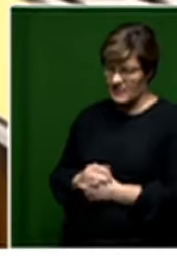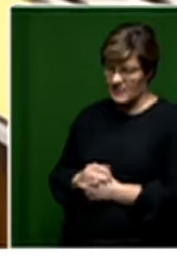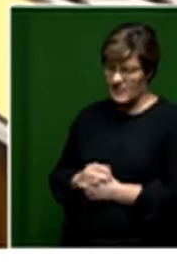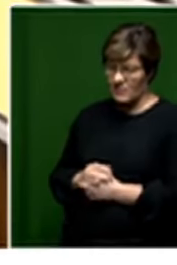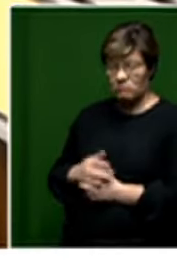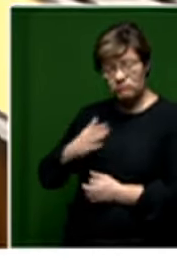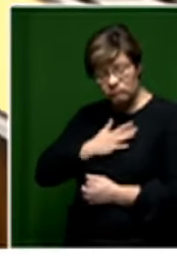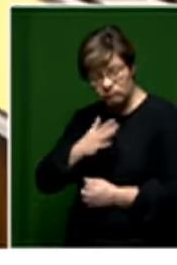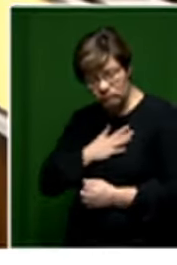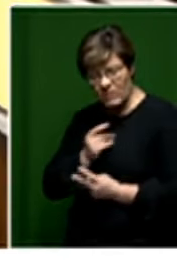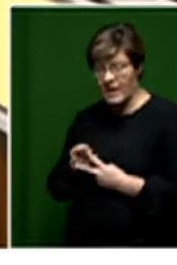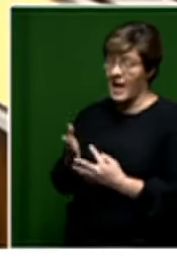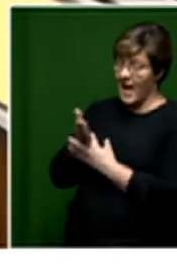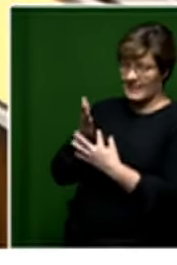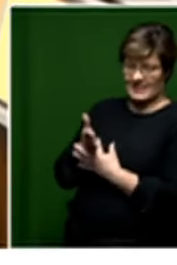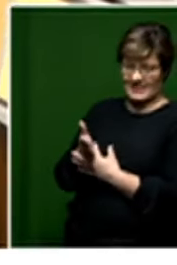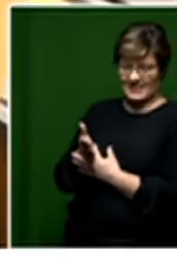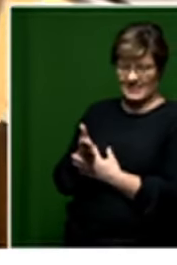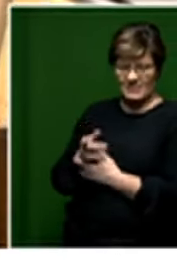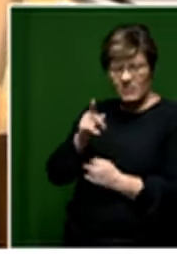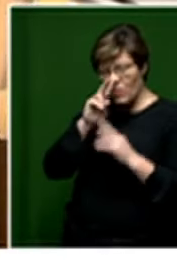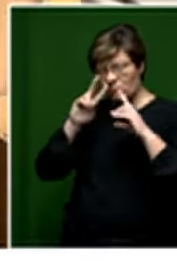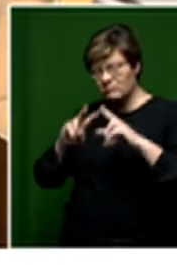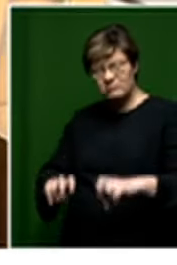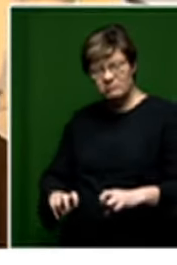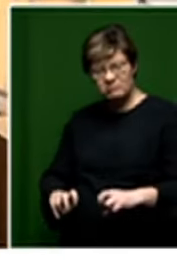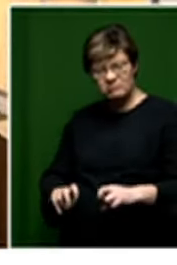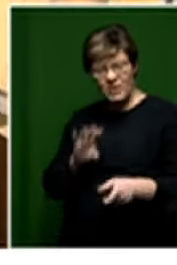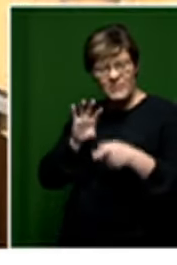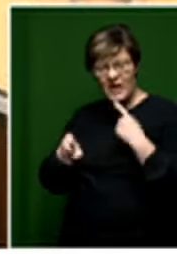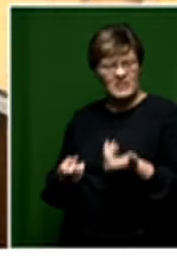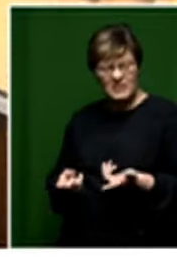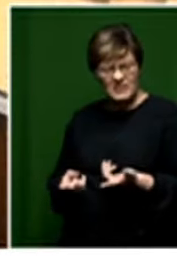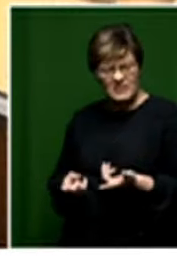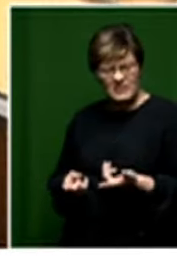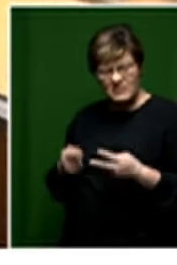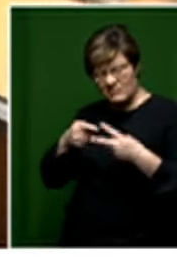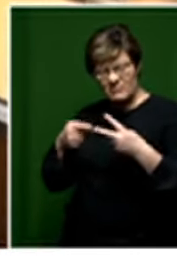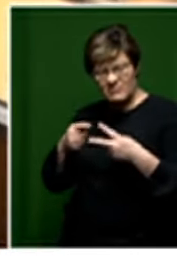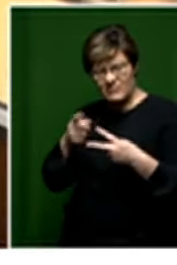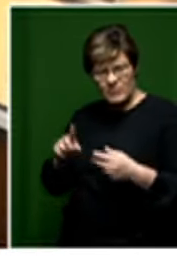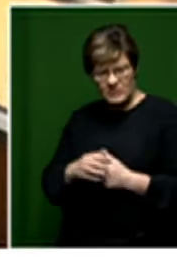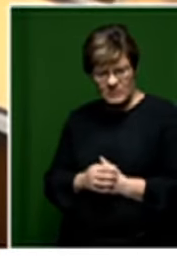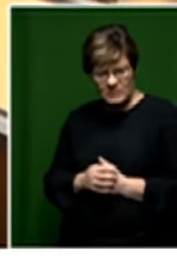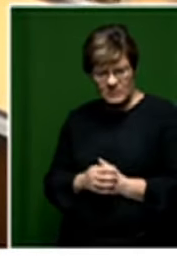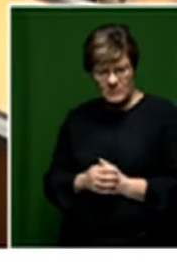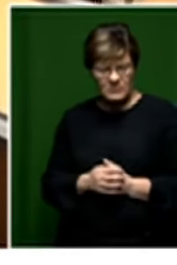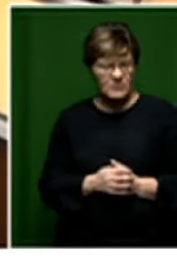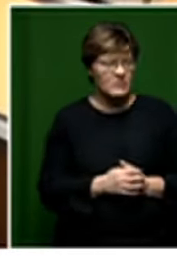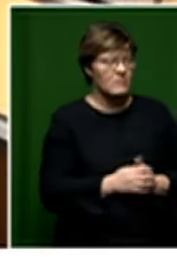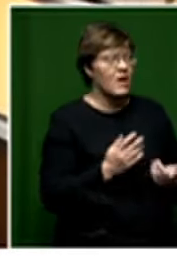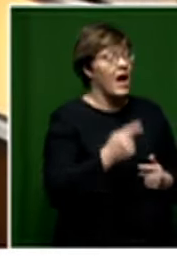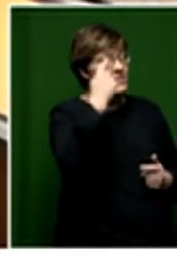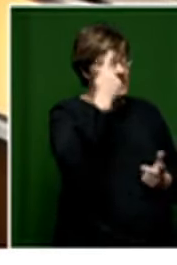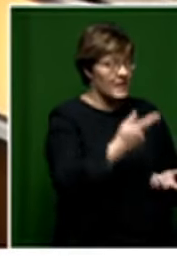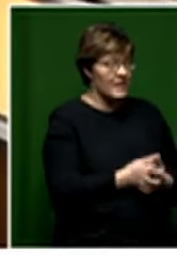So willingness and access, what did your survey find in regard to these two? Well, I think it's